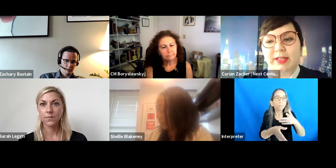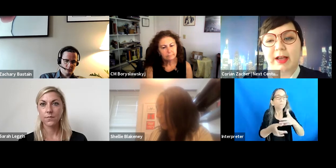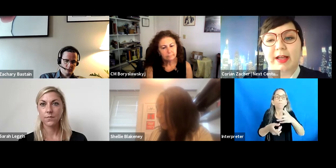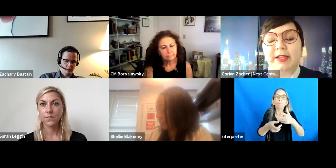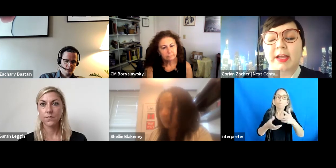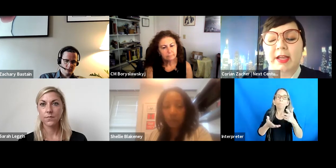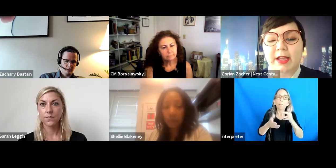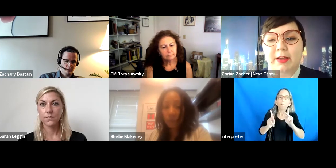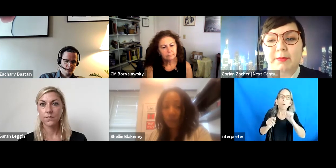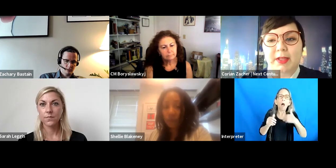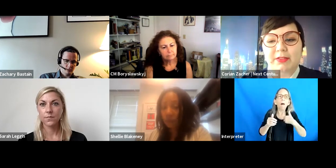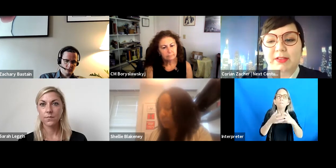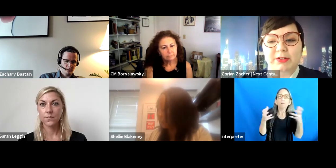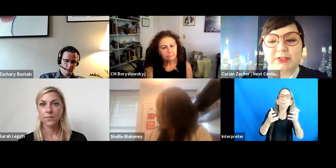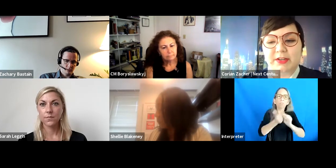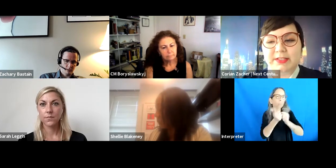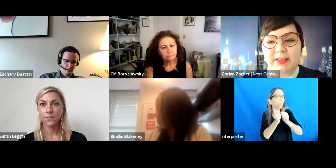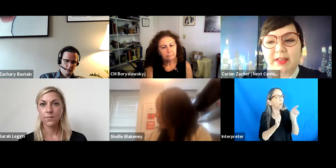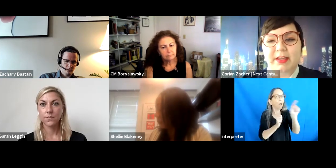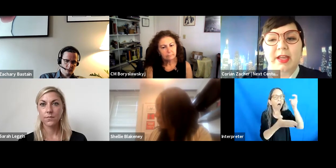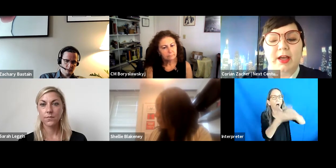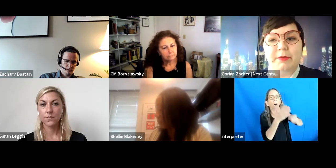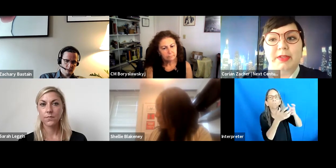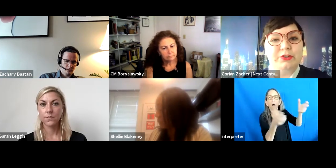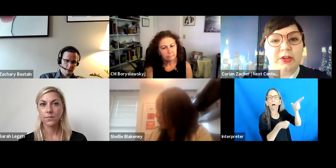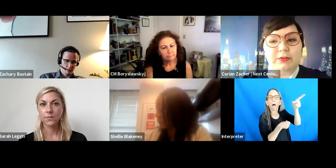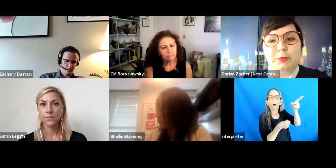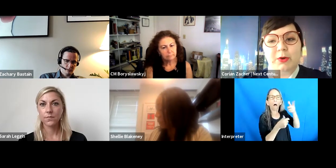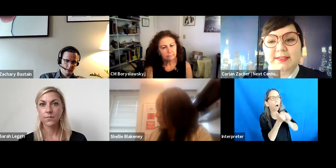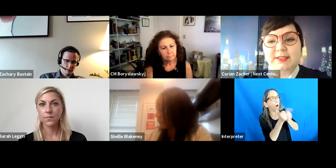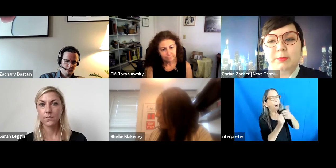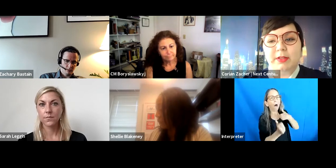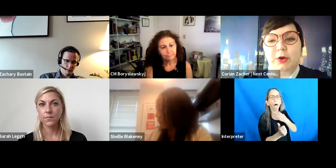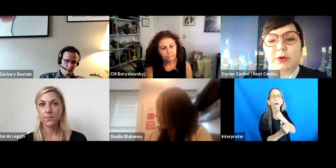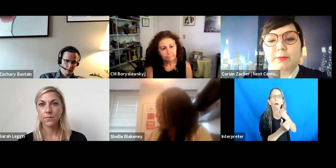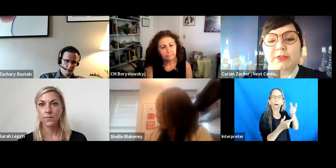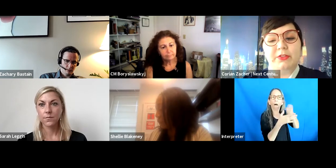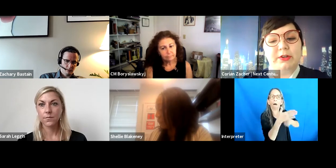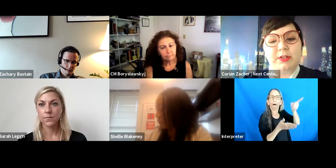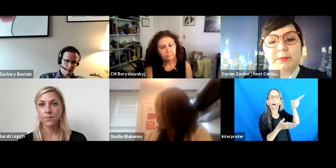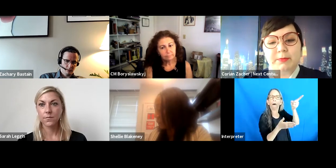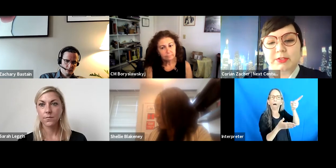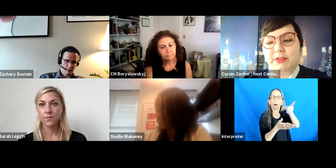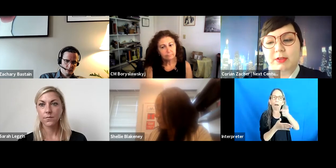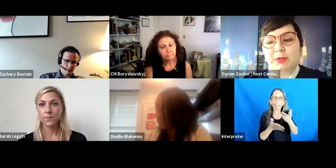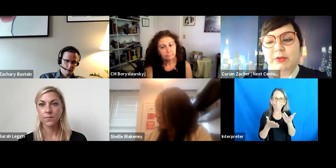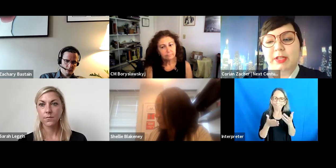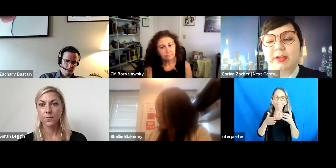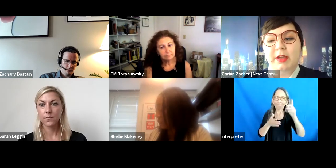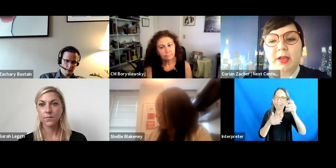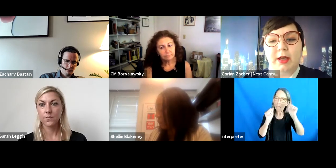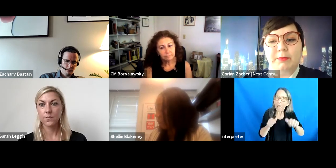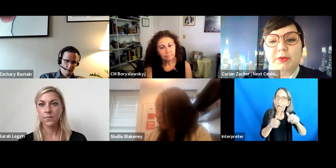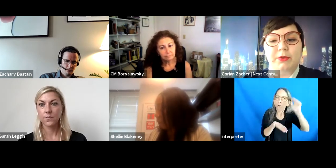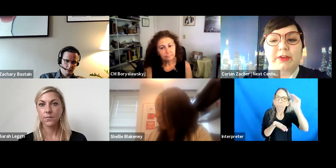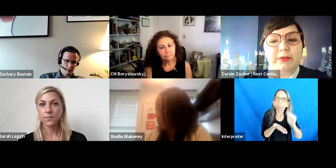are generally high. And the leaders there say that in general, prices could be lower, but that there are some members of the